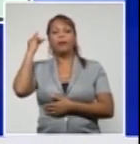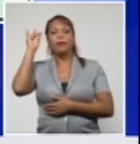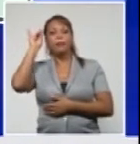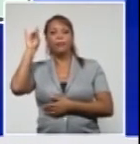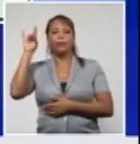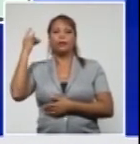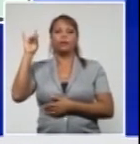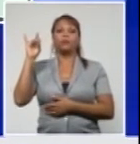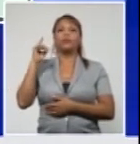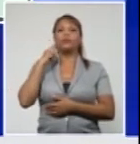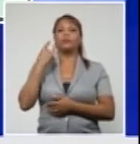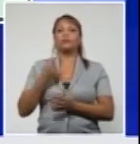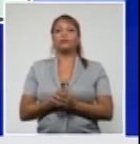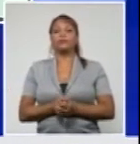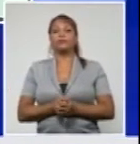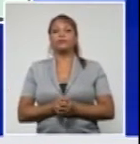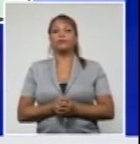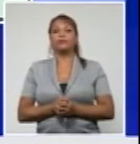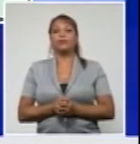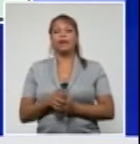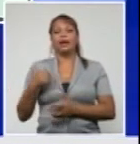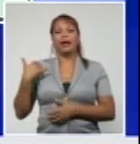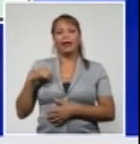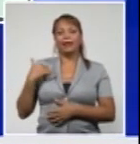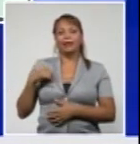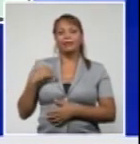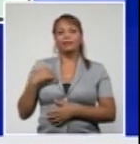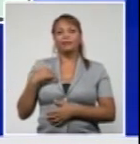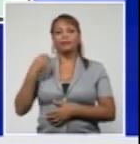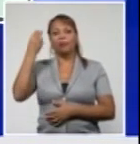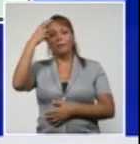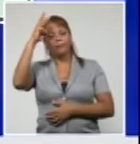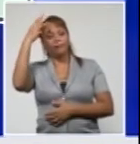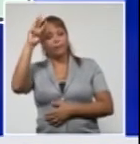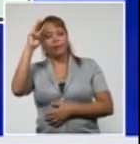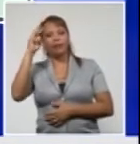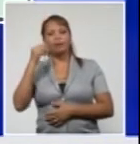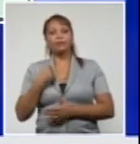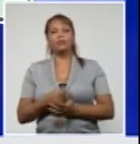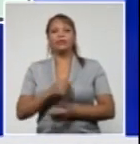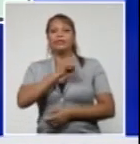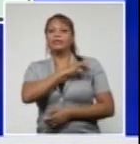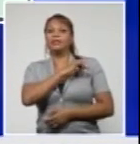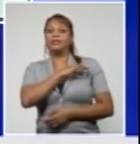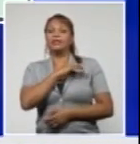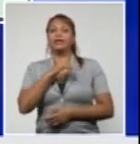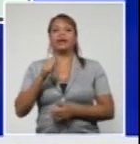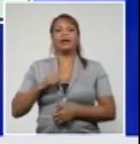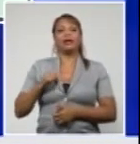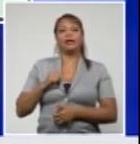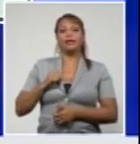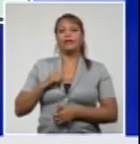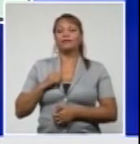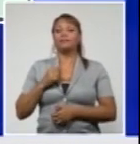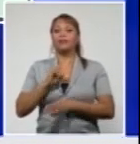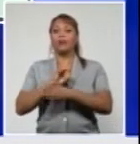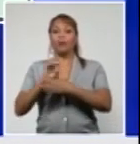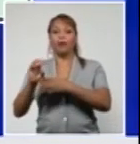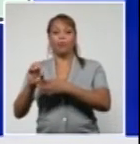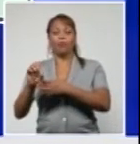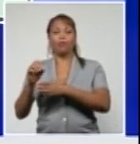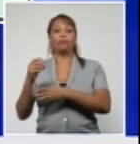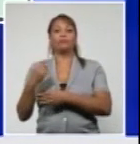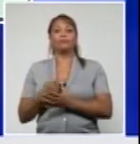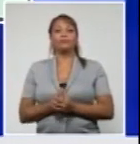Ecuador, Bolivia, Panama, the Dominican Republic, Guatemala, Honduras, and